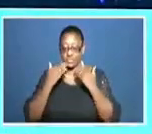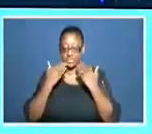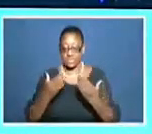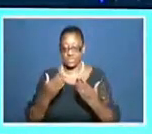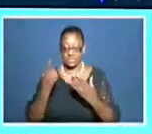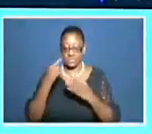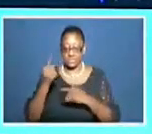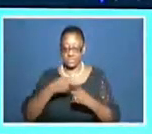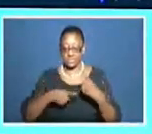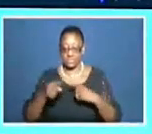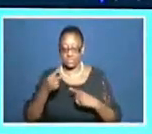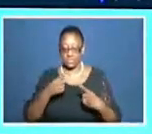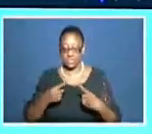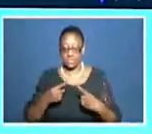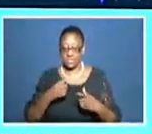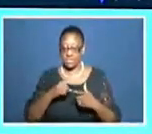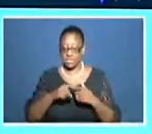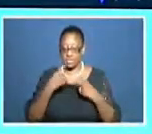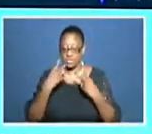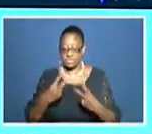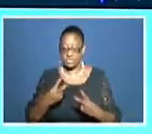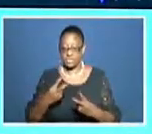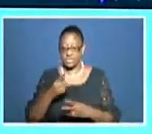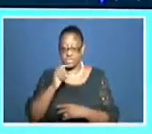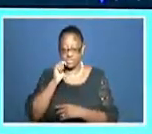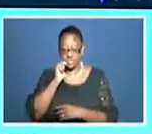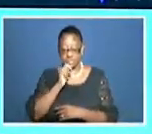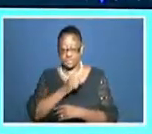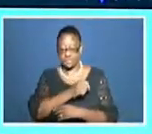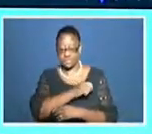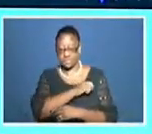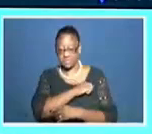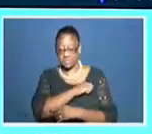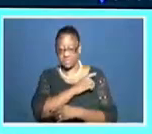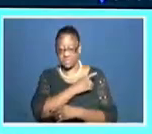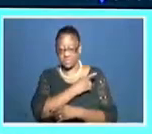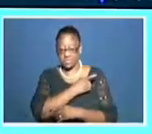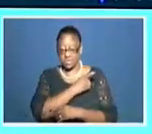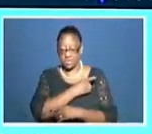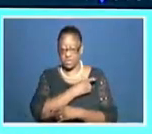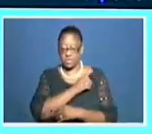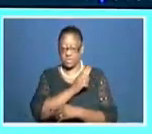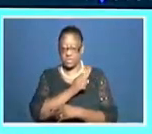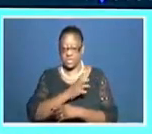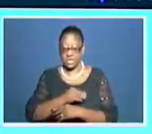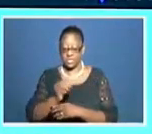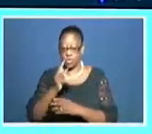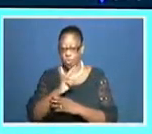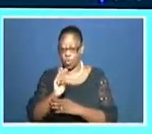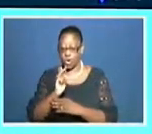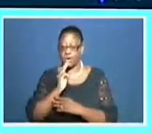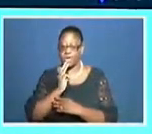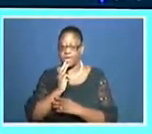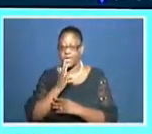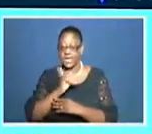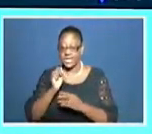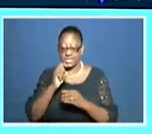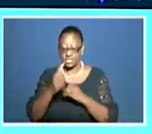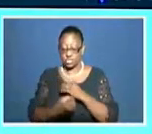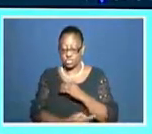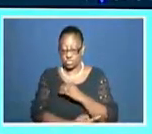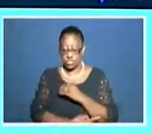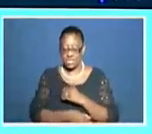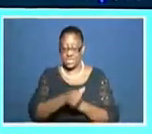The high-profile fraud case of sitting parliamentarian and former executive chairman of the Water and Sewage Corporation,